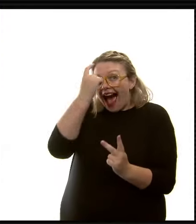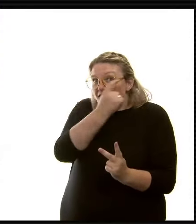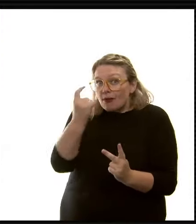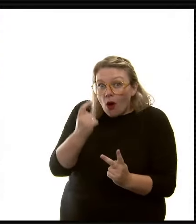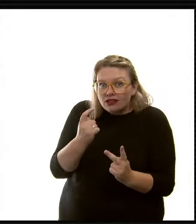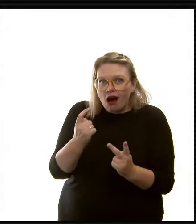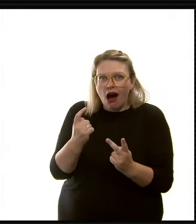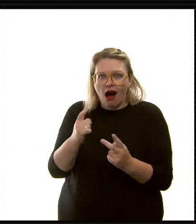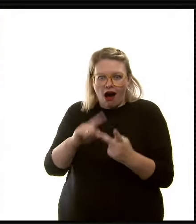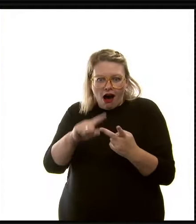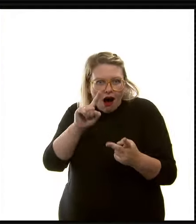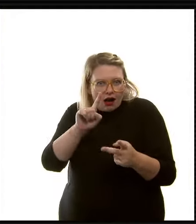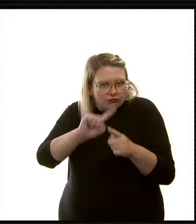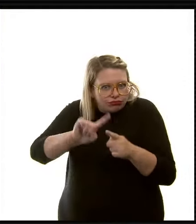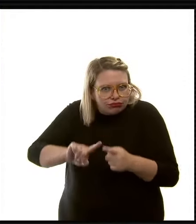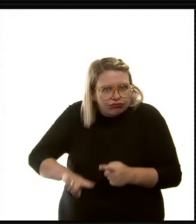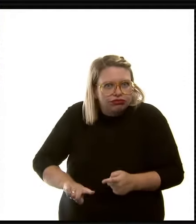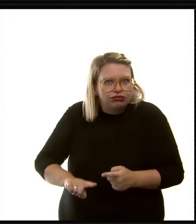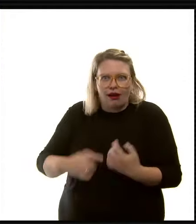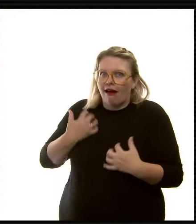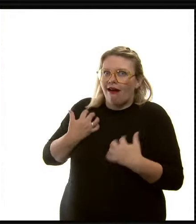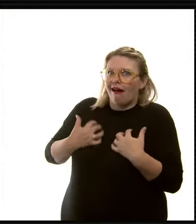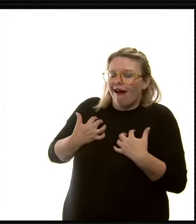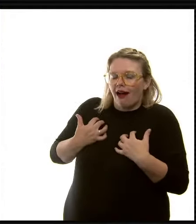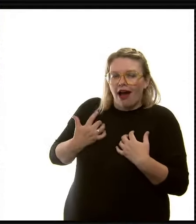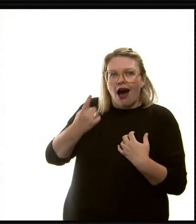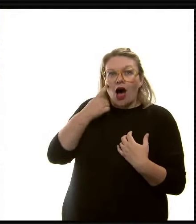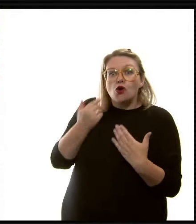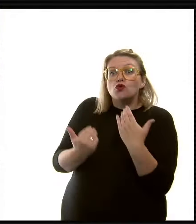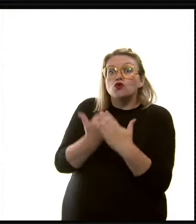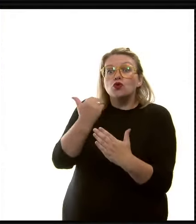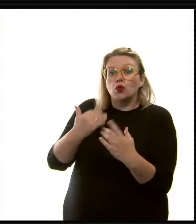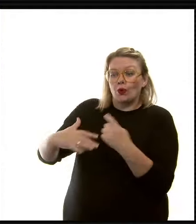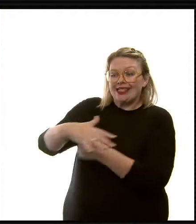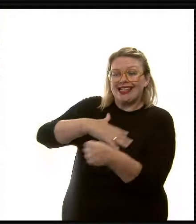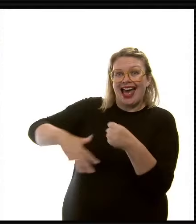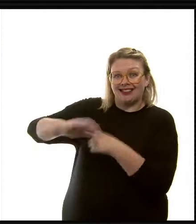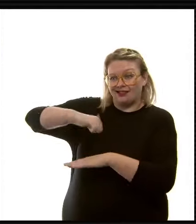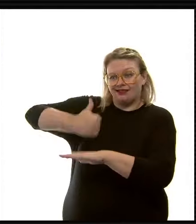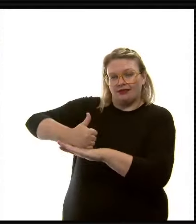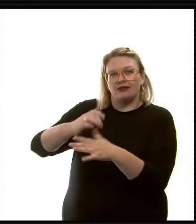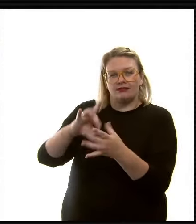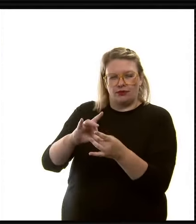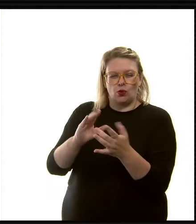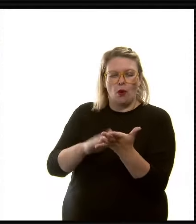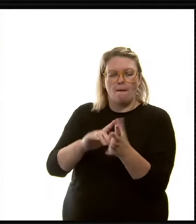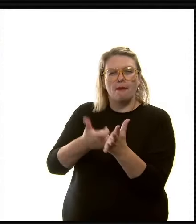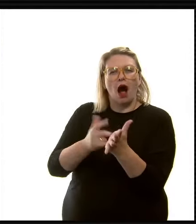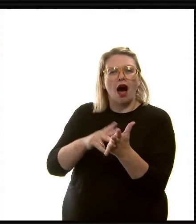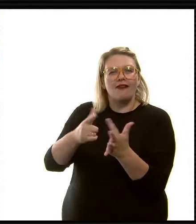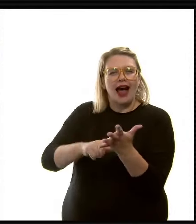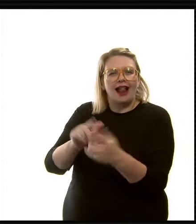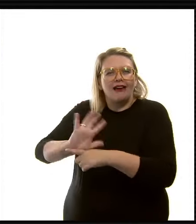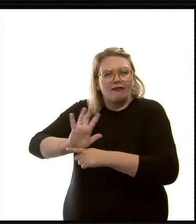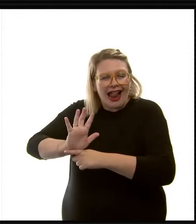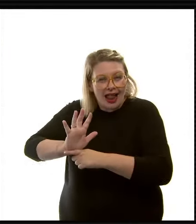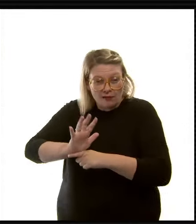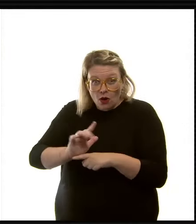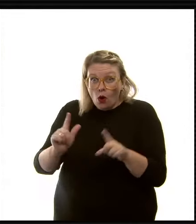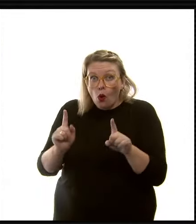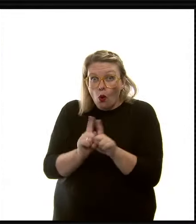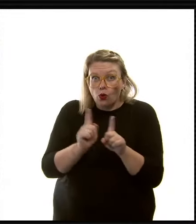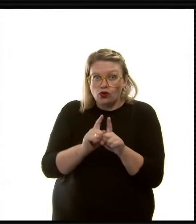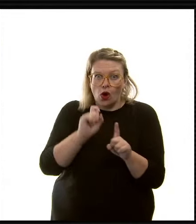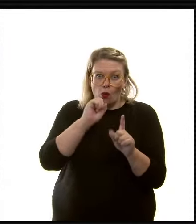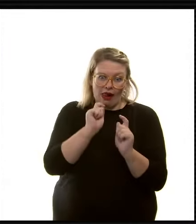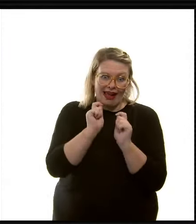make an appearance. We'll see inside a thrilling new set from the Marvel Universe and undertake a unique and breathtaking LEGO